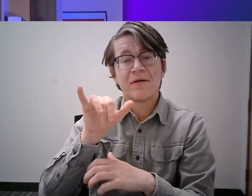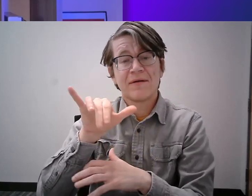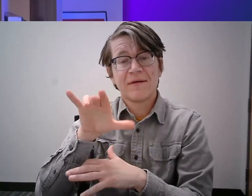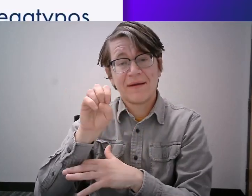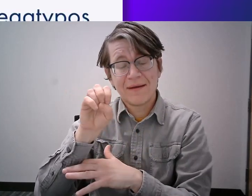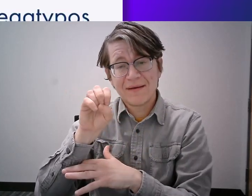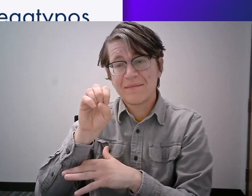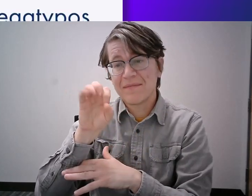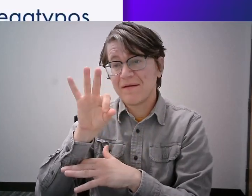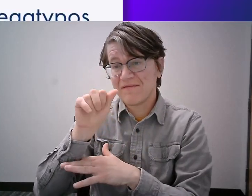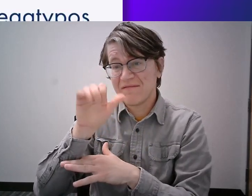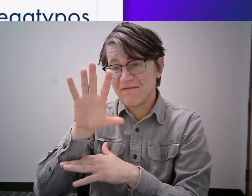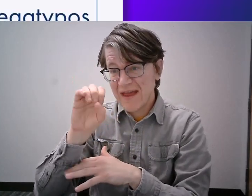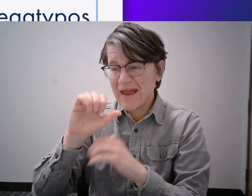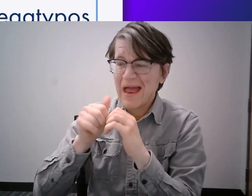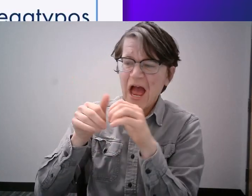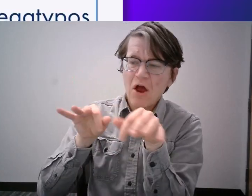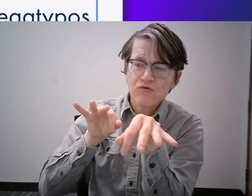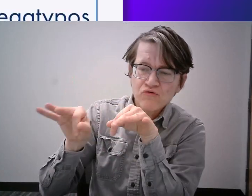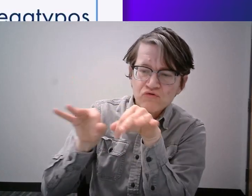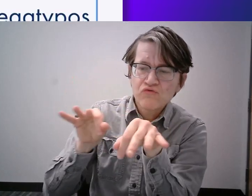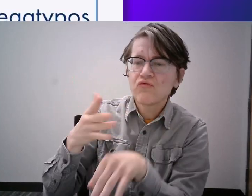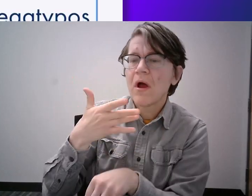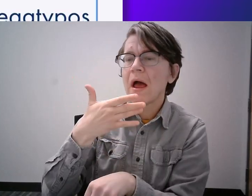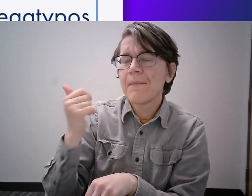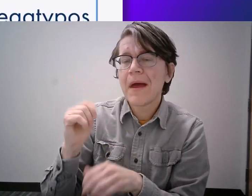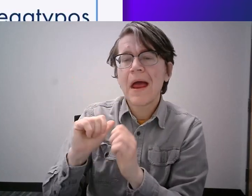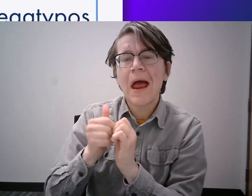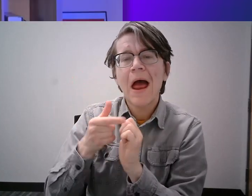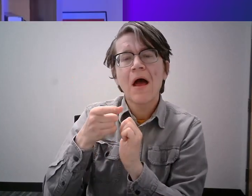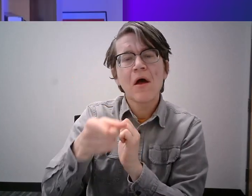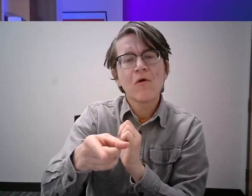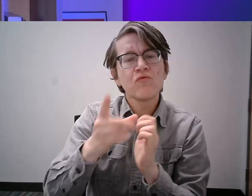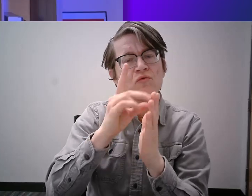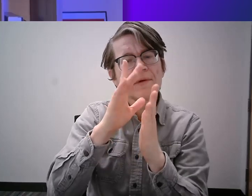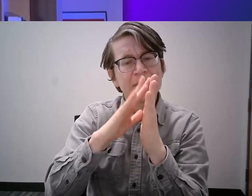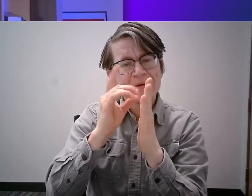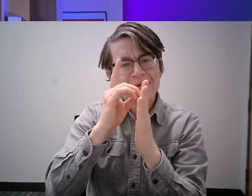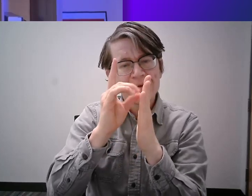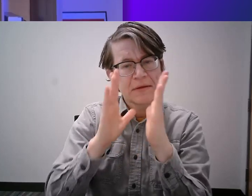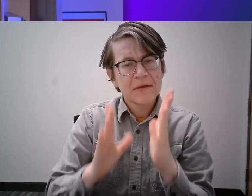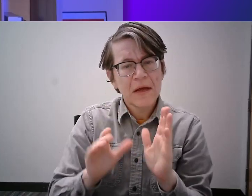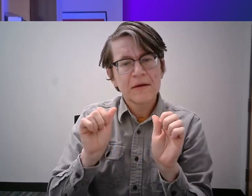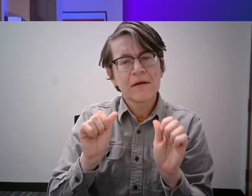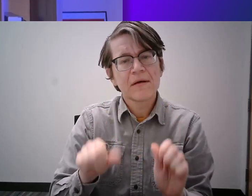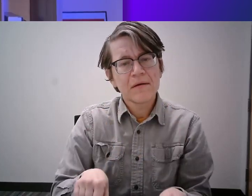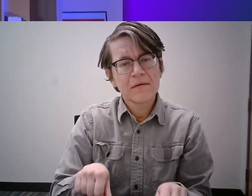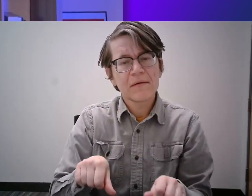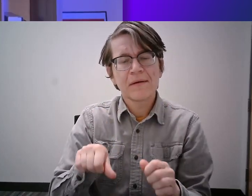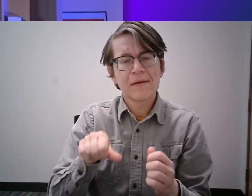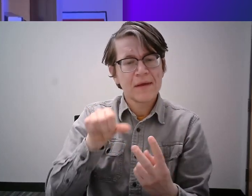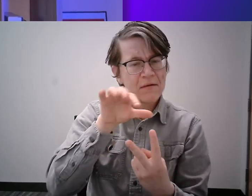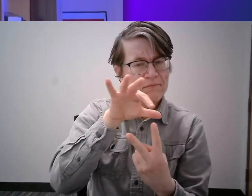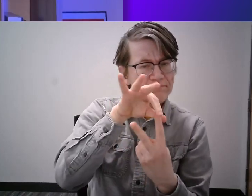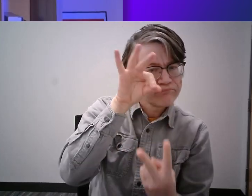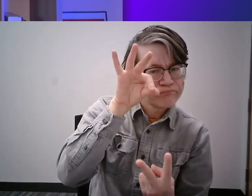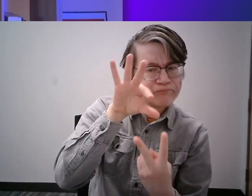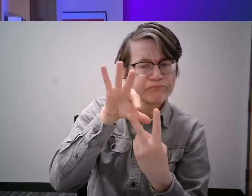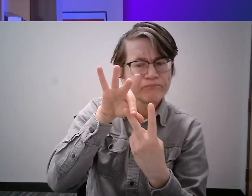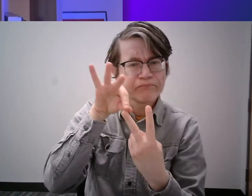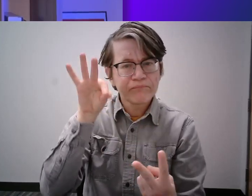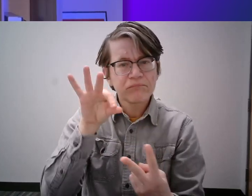it in your work as a designer for finding better font pairs. Because when pairing fonts, a common advice is to mix